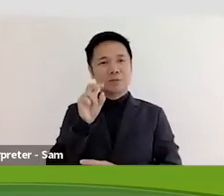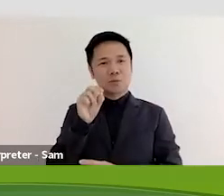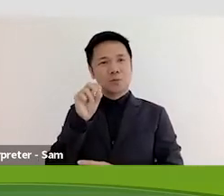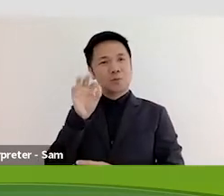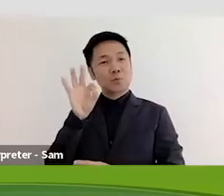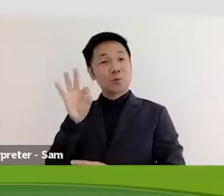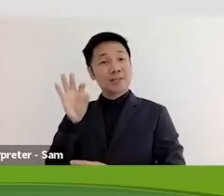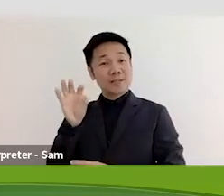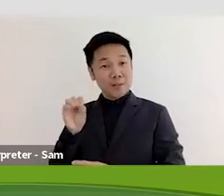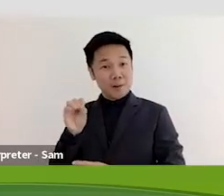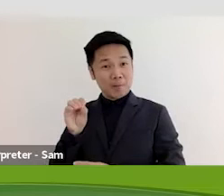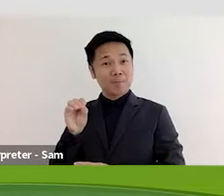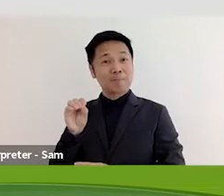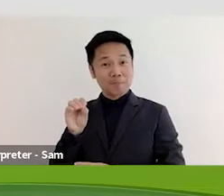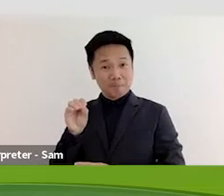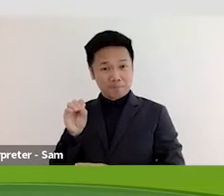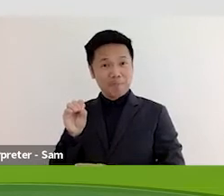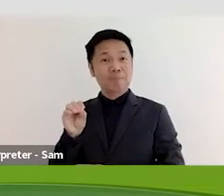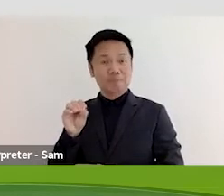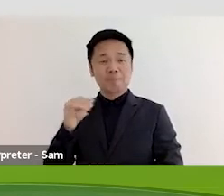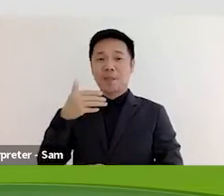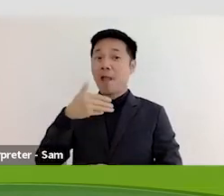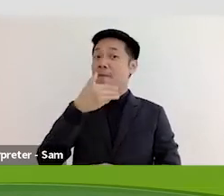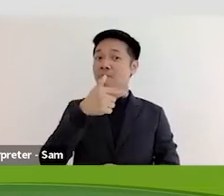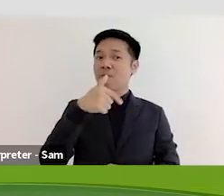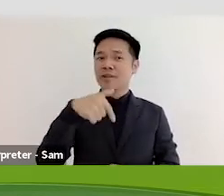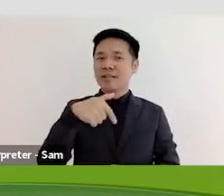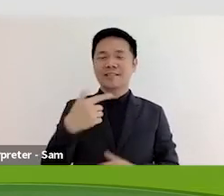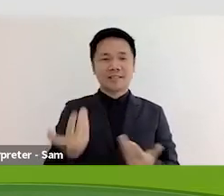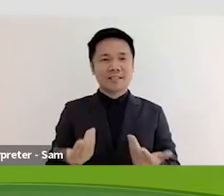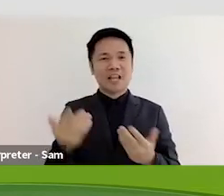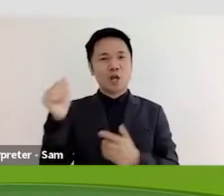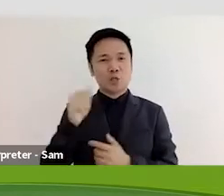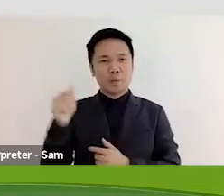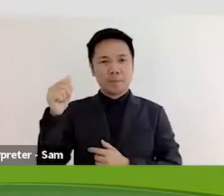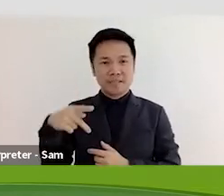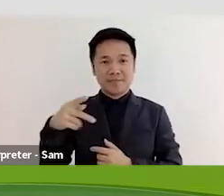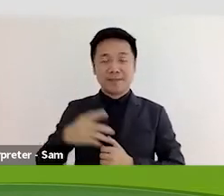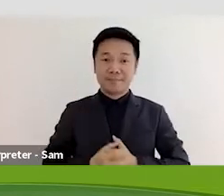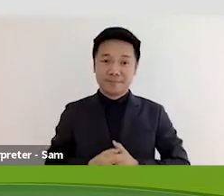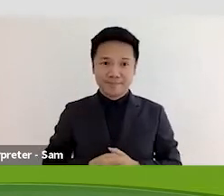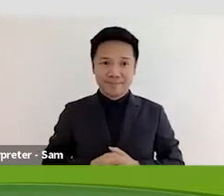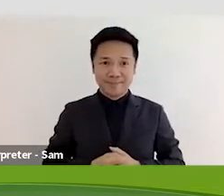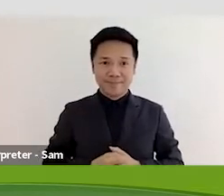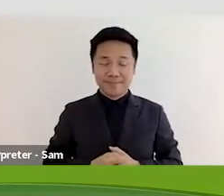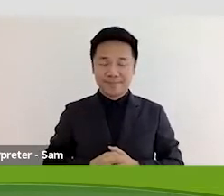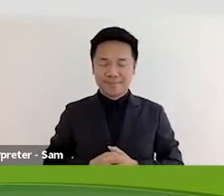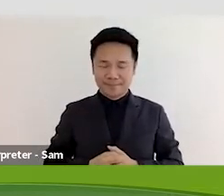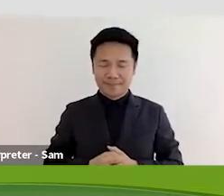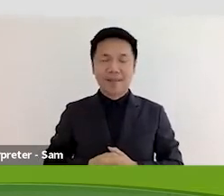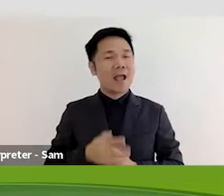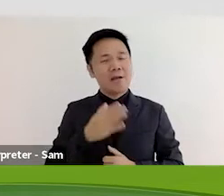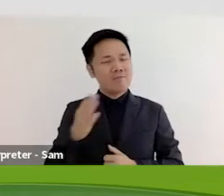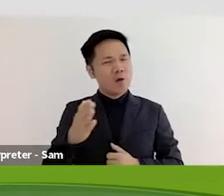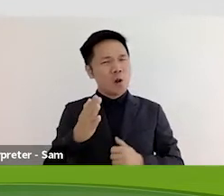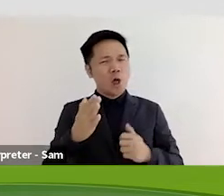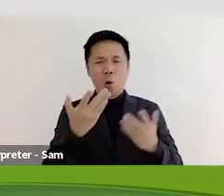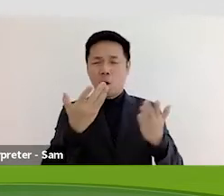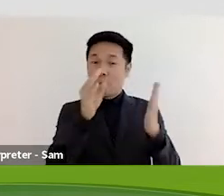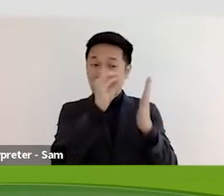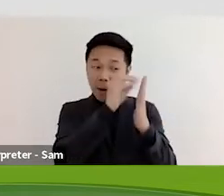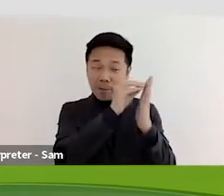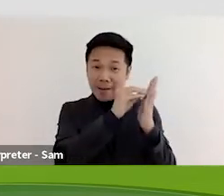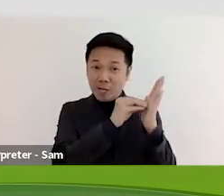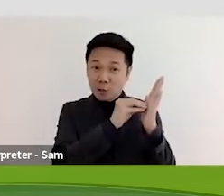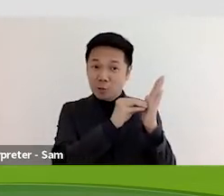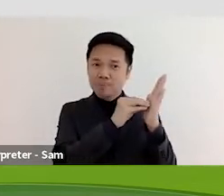of progress towards climate action in Asia and the Pacific. Please note that the recommendations will form part of the meeting report, and we